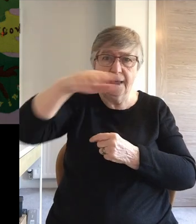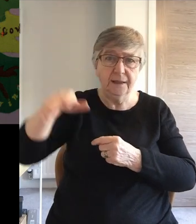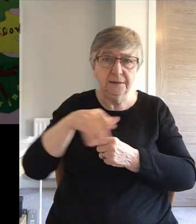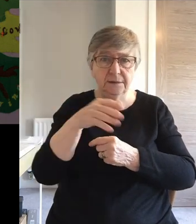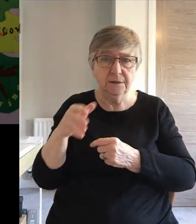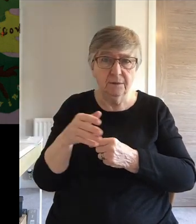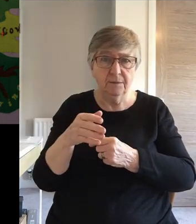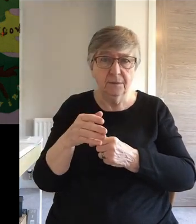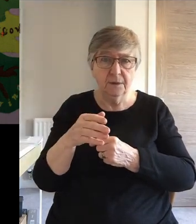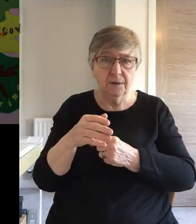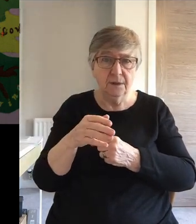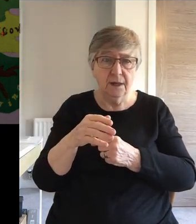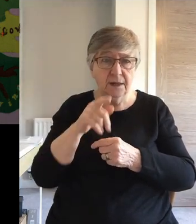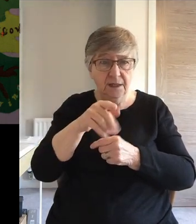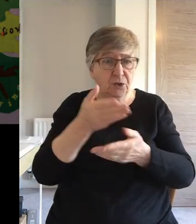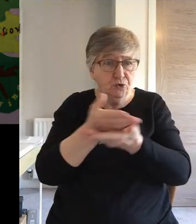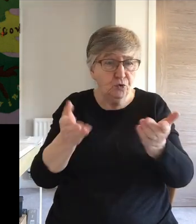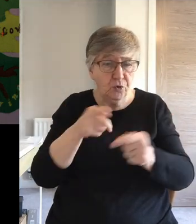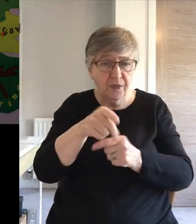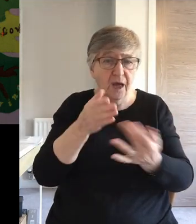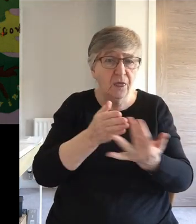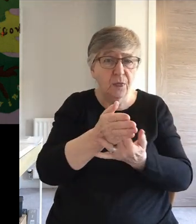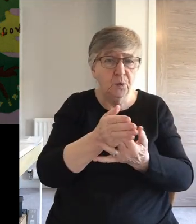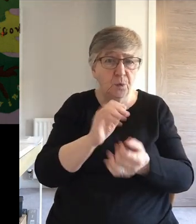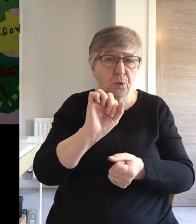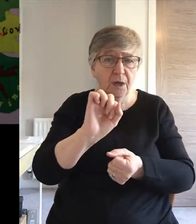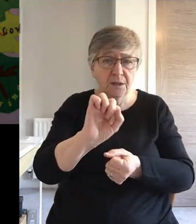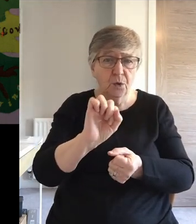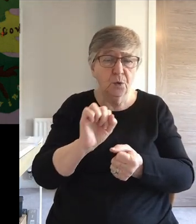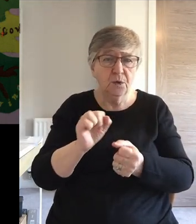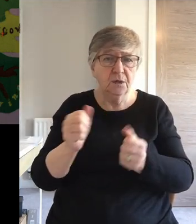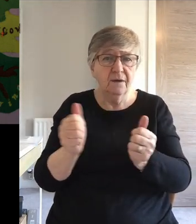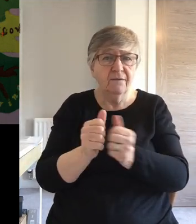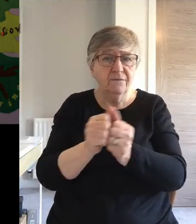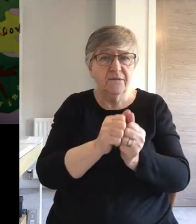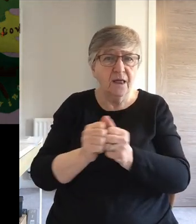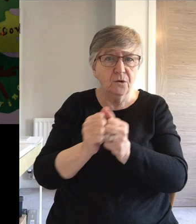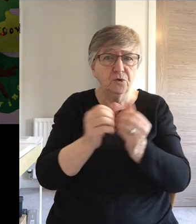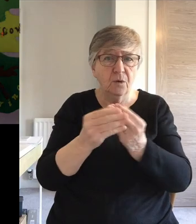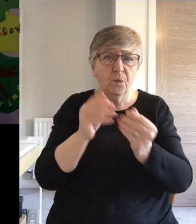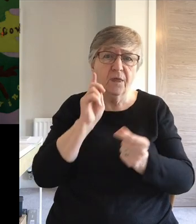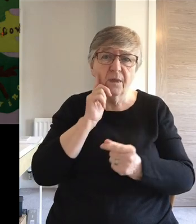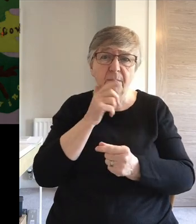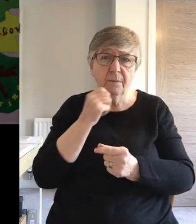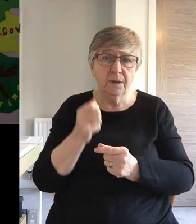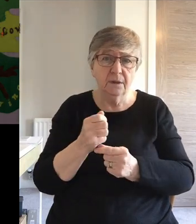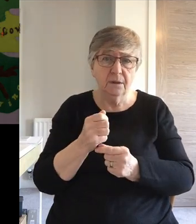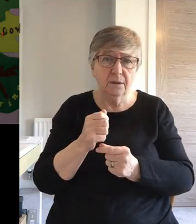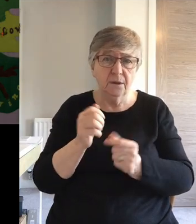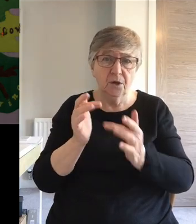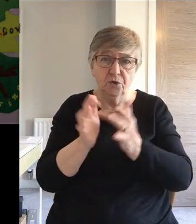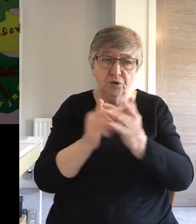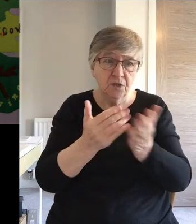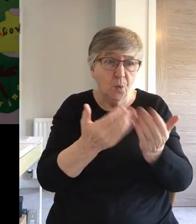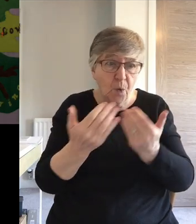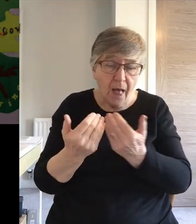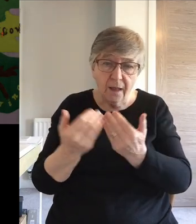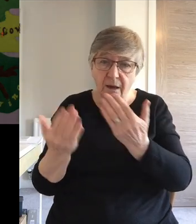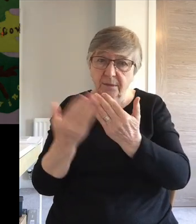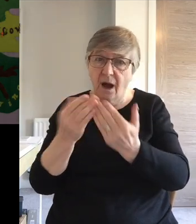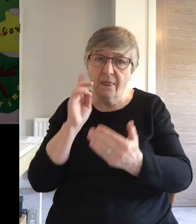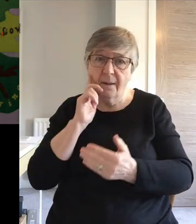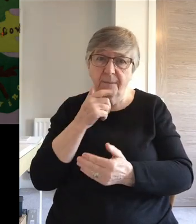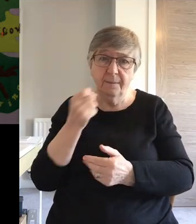into reality through his own feasting, his own table fellowship. And it was the unworthy who he welcomed and gathered